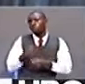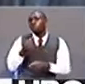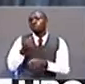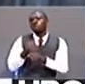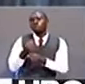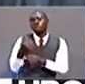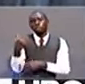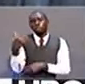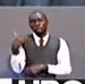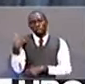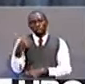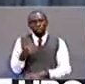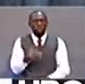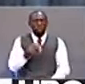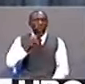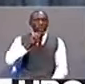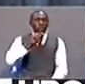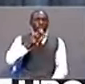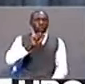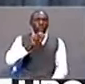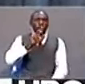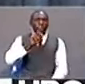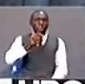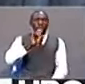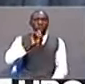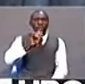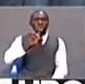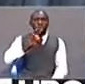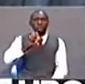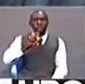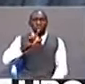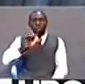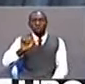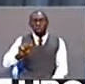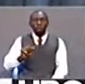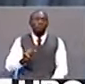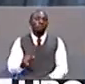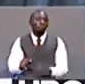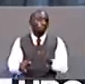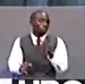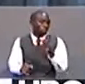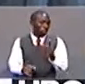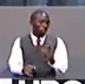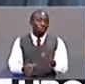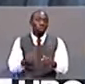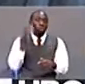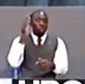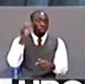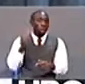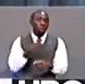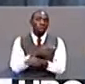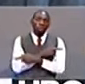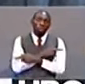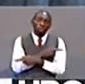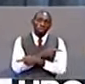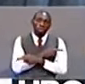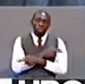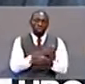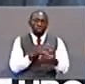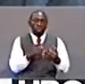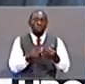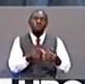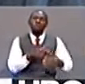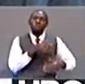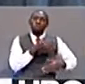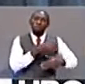special roles because of special closeness and relationship with Archbishop,